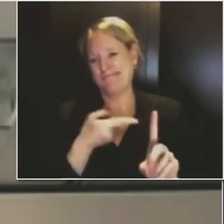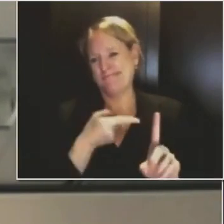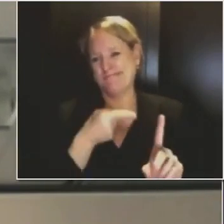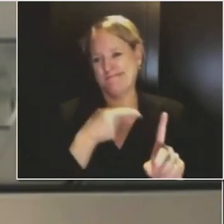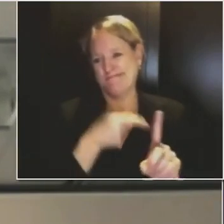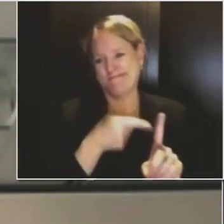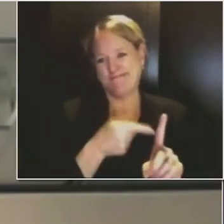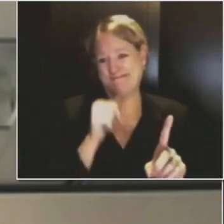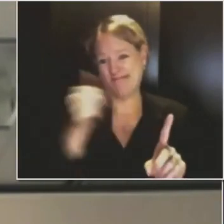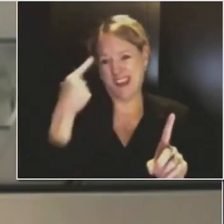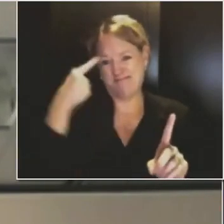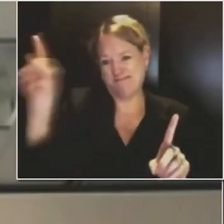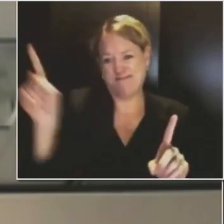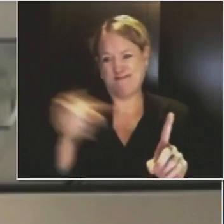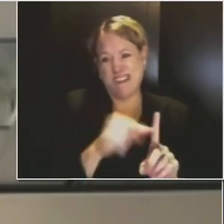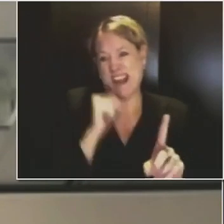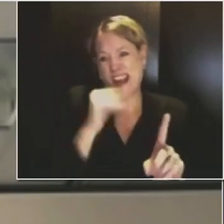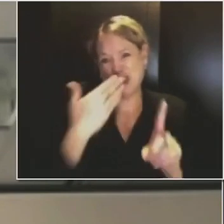those limitations.